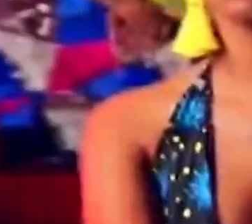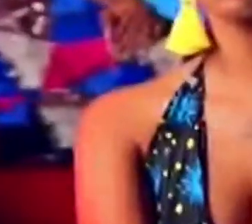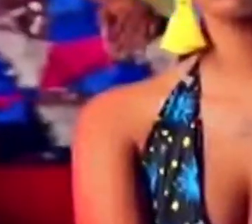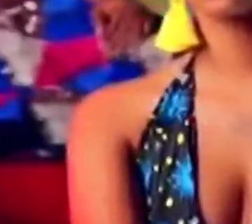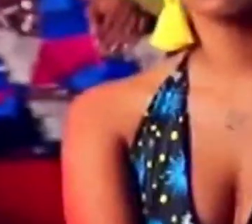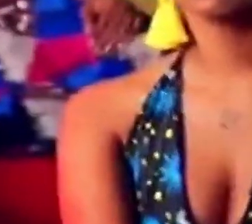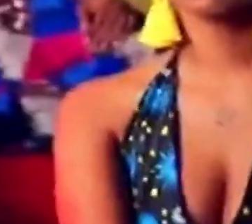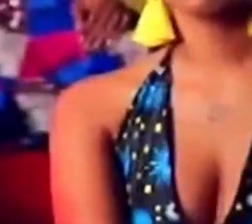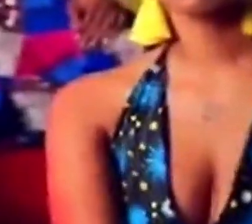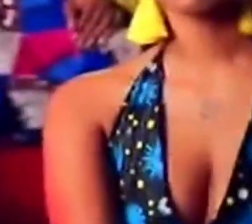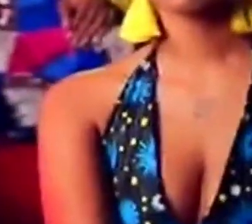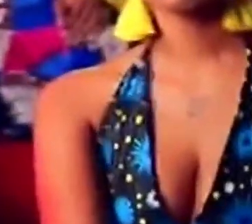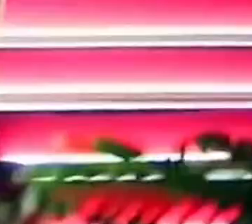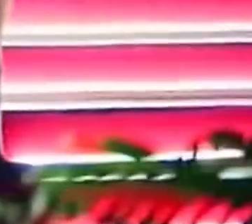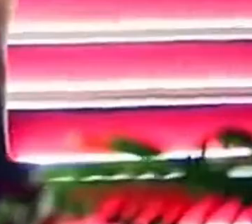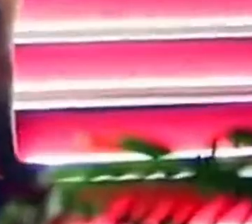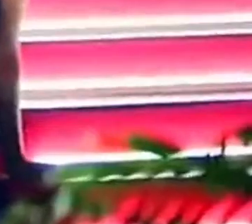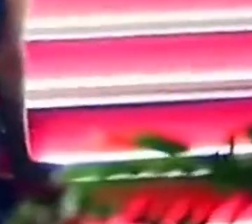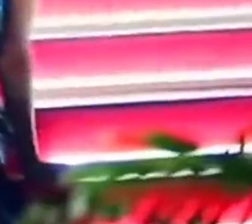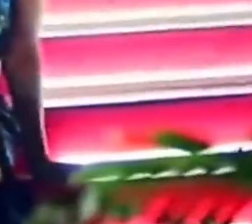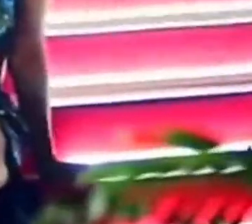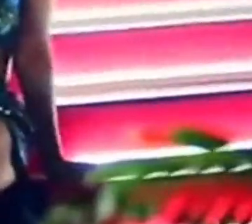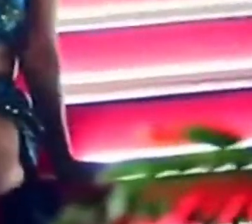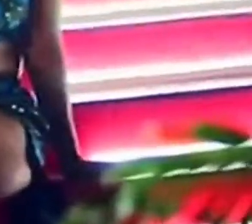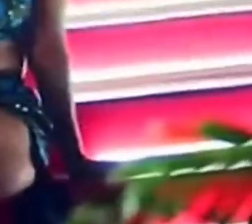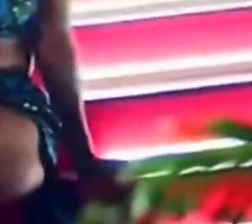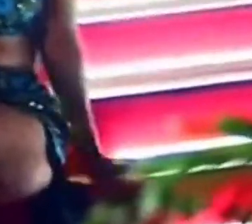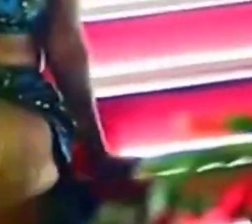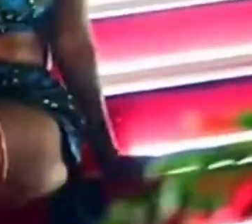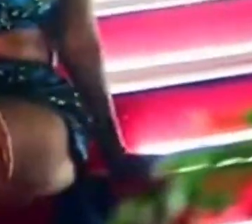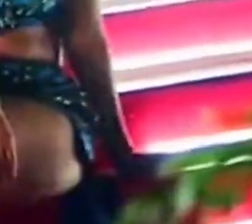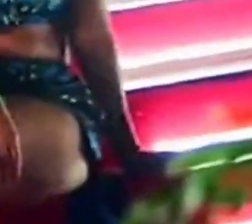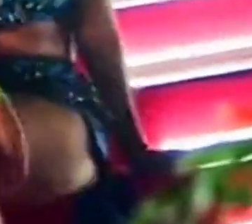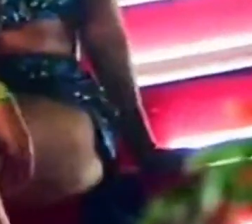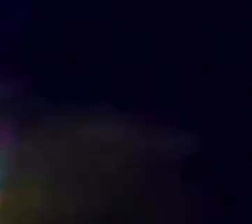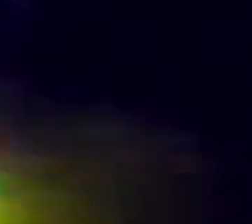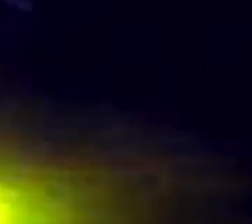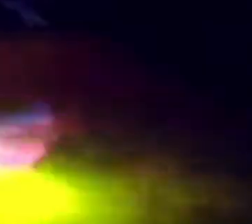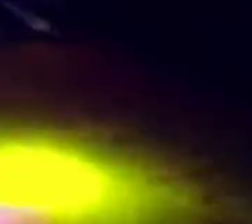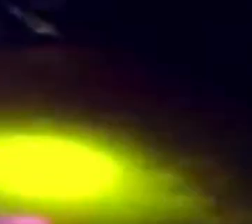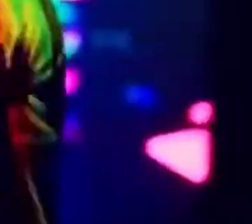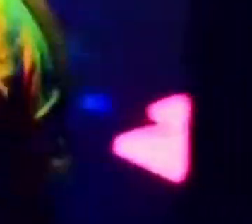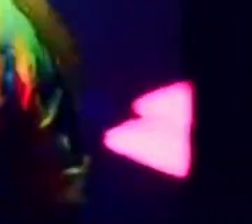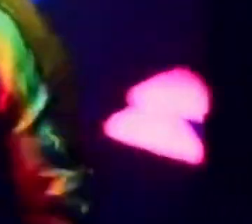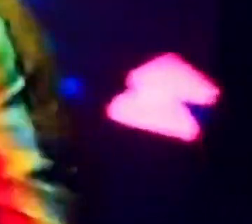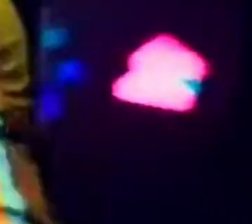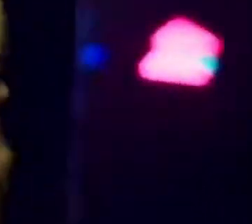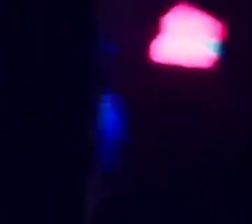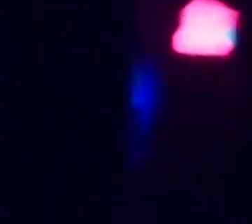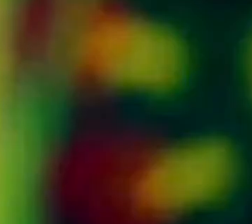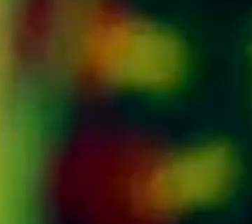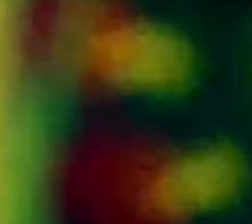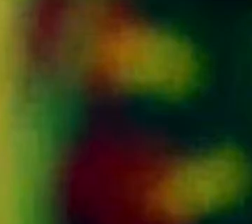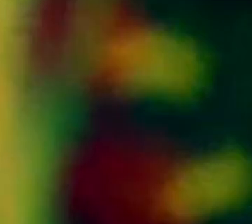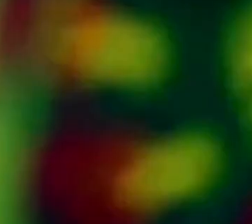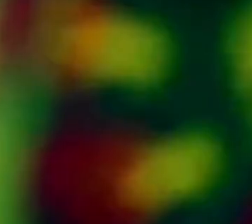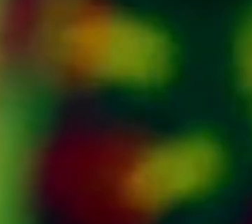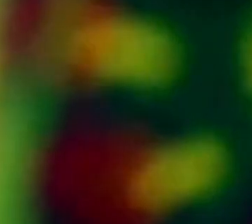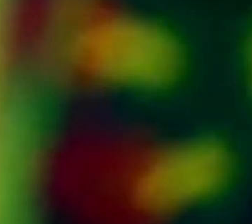Kalomba toti na sugar pali neba ndiye tunawana kamba